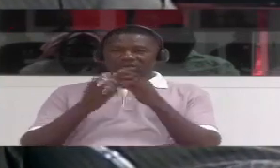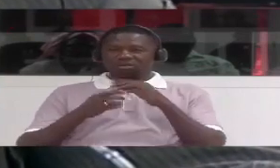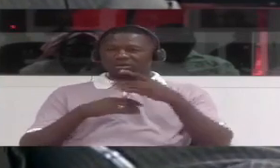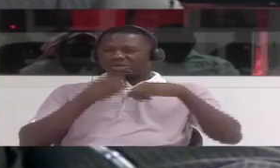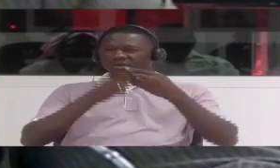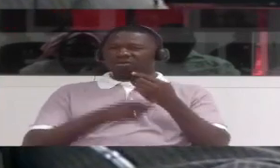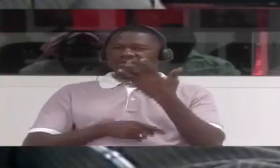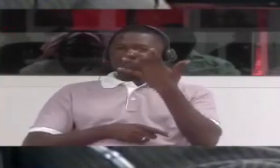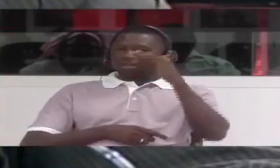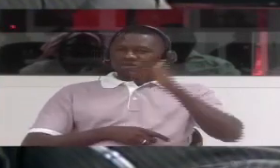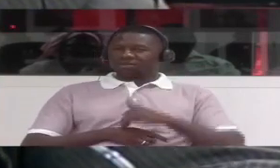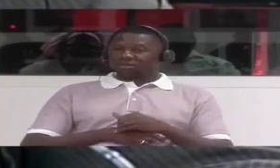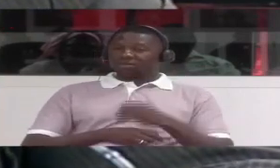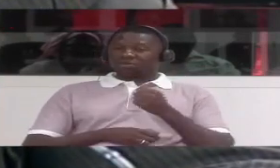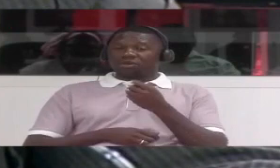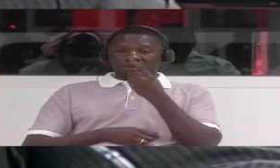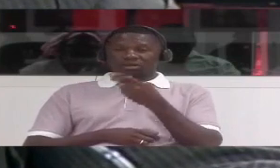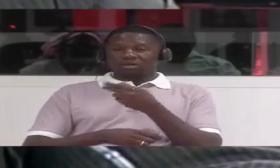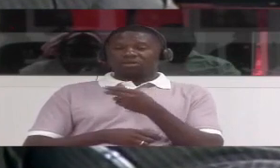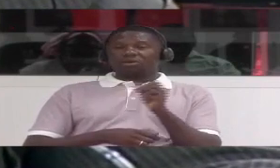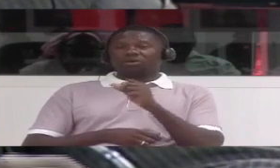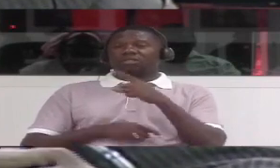rest of it was spent in Dakar, Senegal.